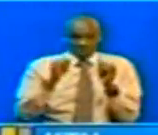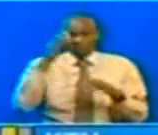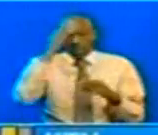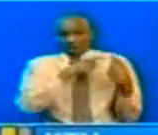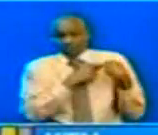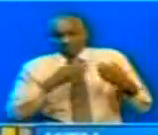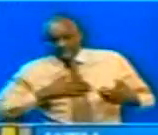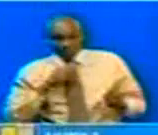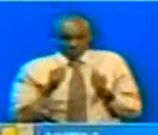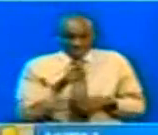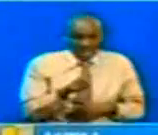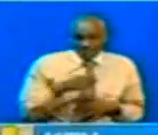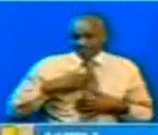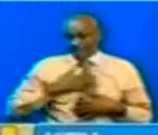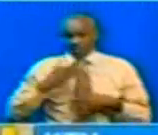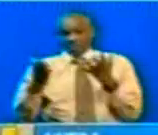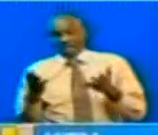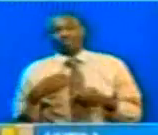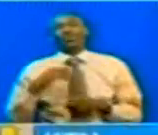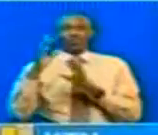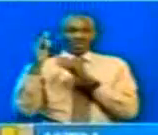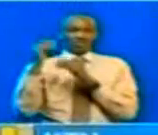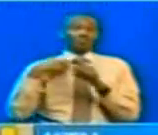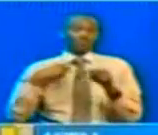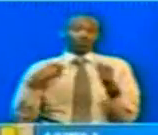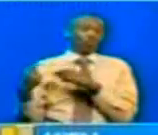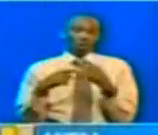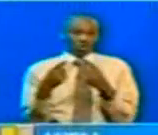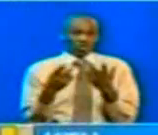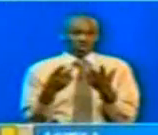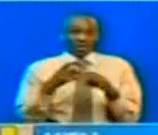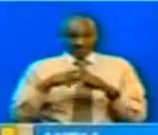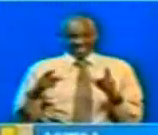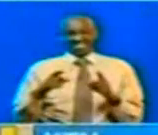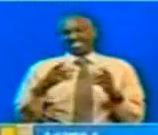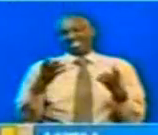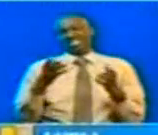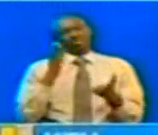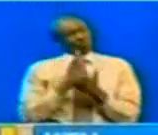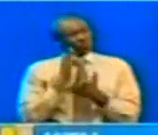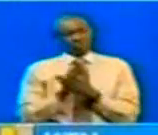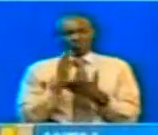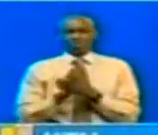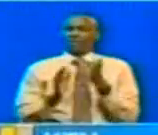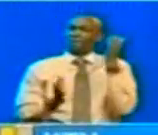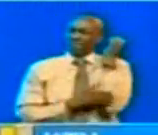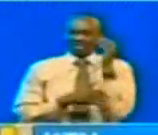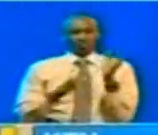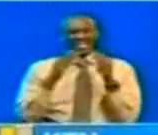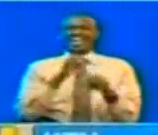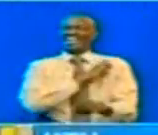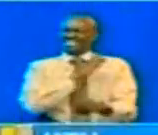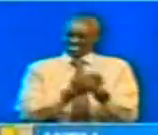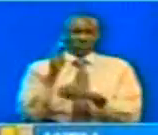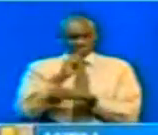Everybody's looking for their own space. So you'd expect those wrangles. It's unfortunate that we have spent a lot of energy,